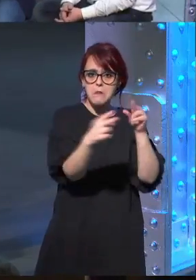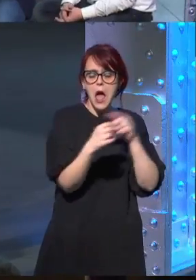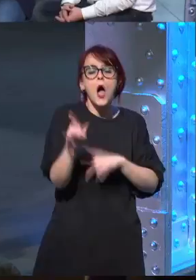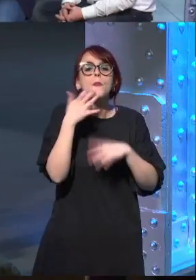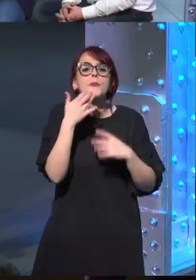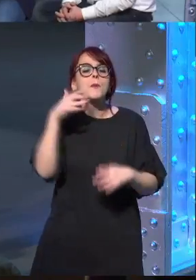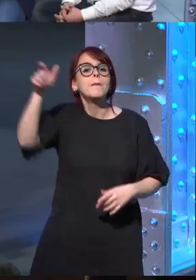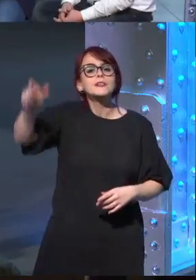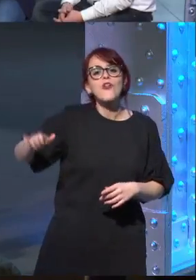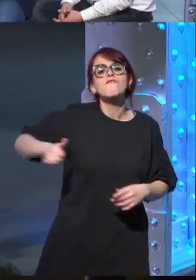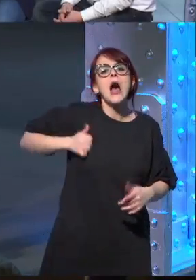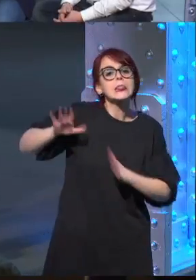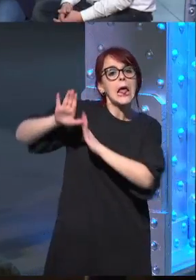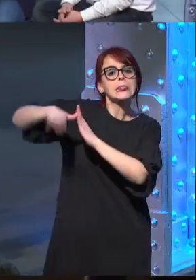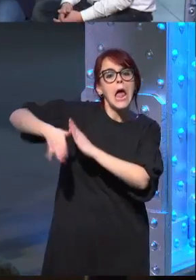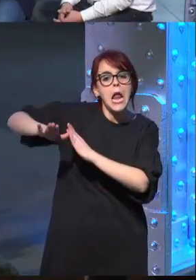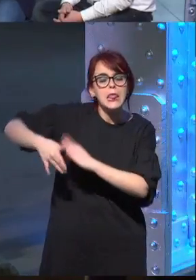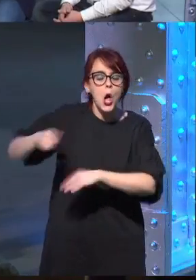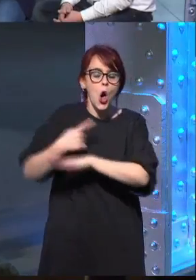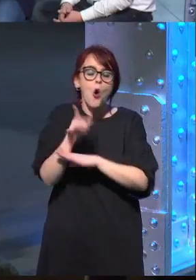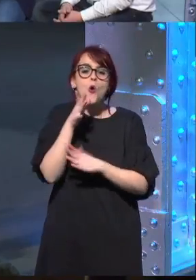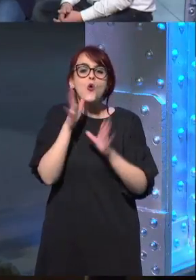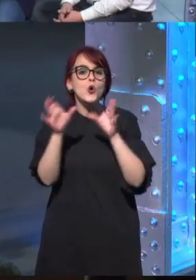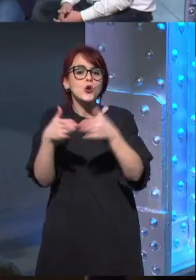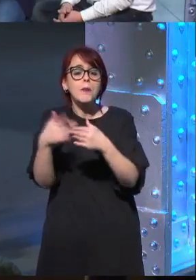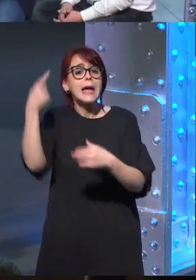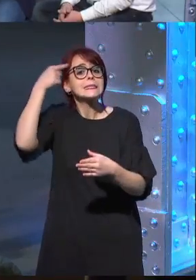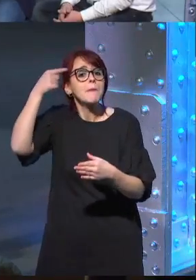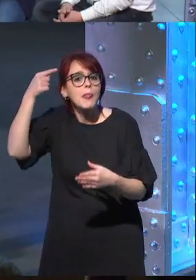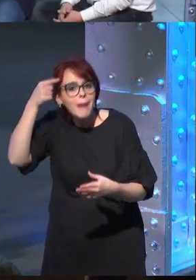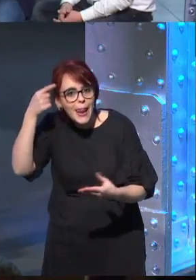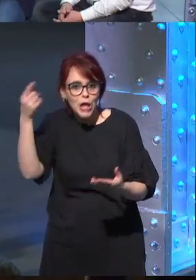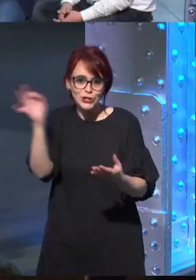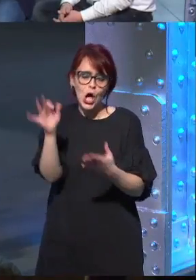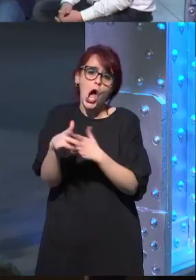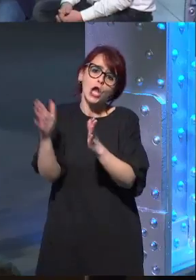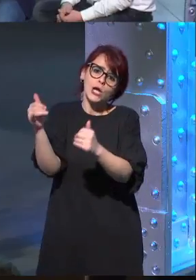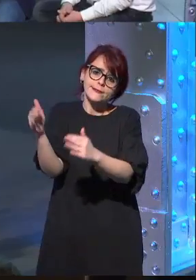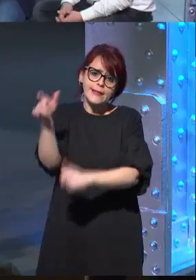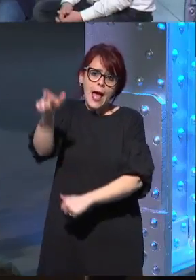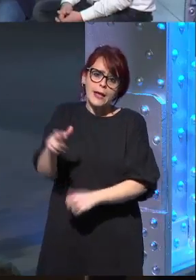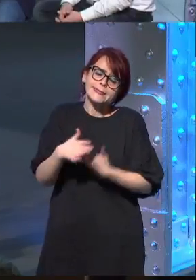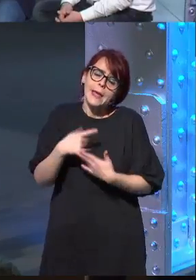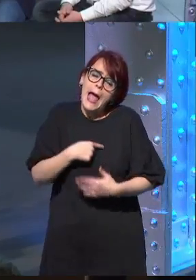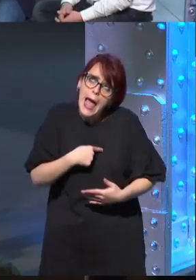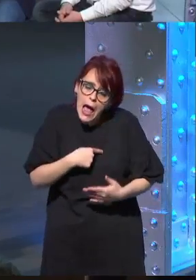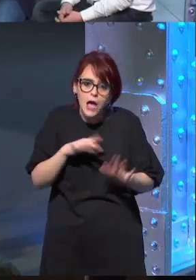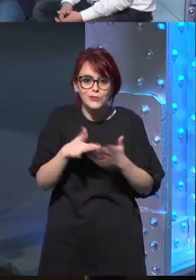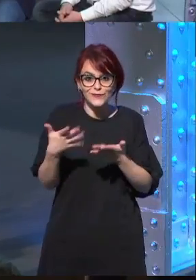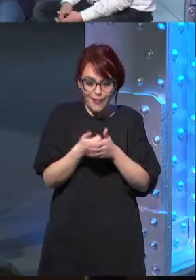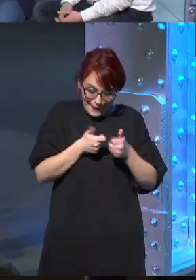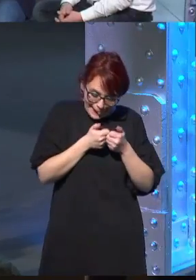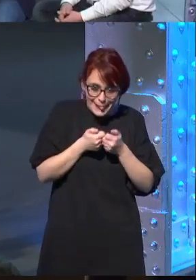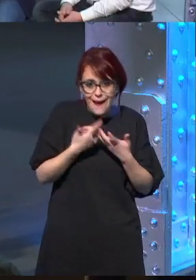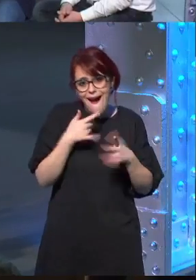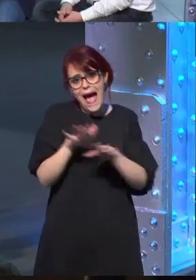with a mobile phone in their hands? If there's a person who's not there because they couldn't be there that day, if